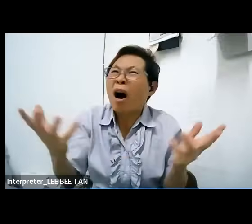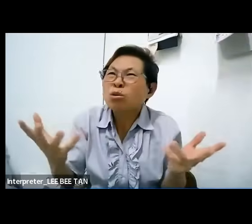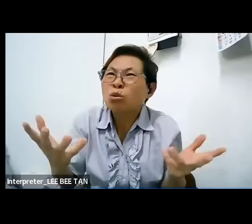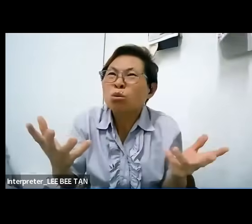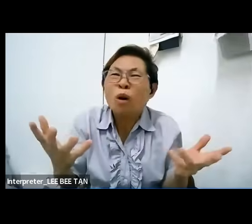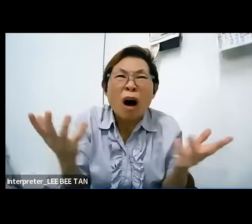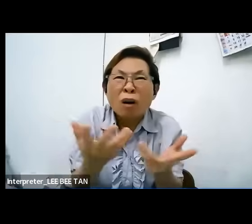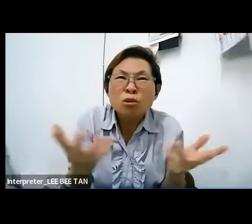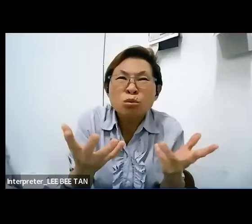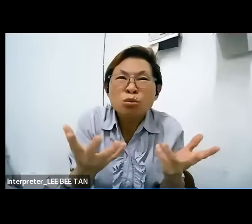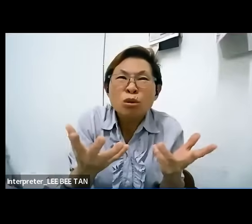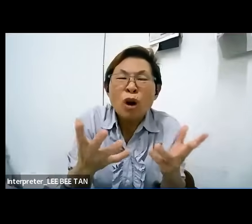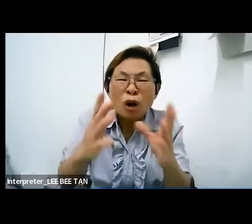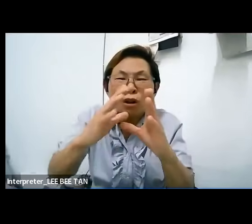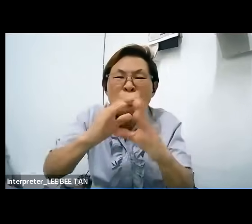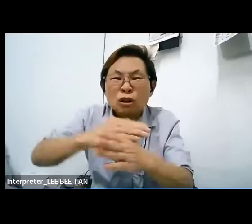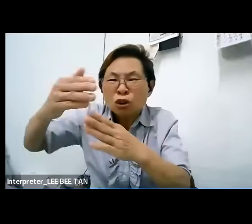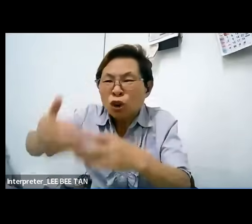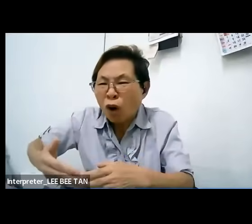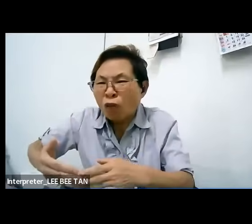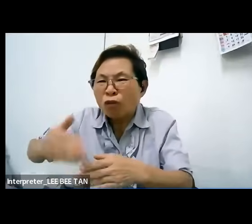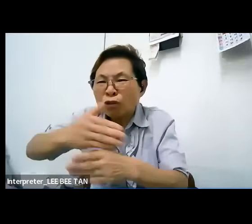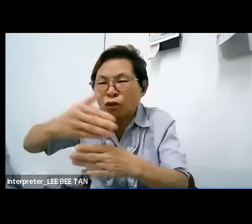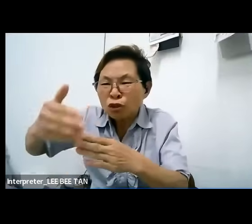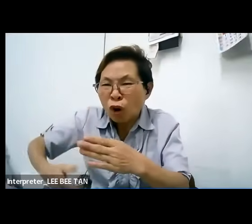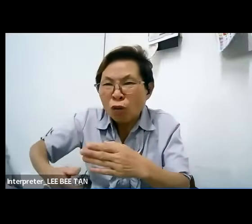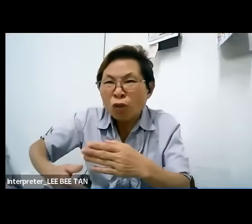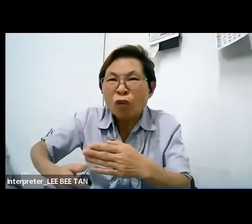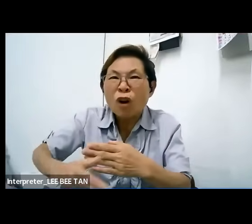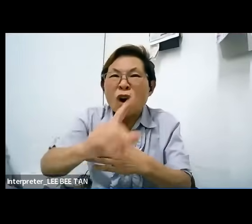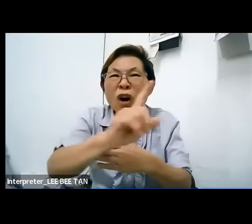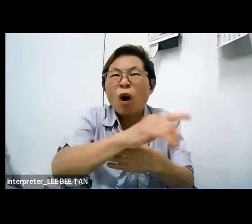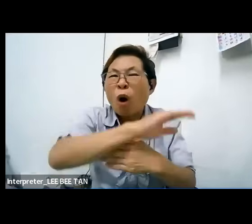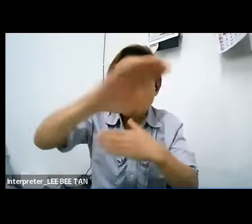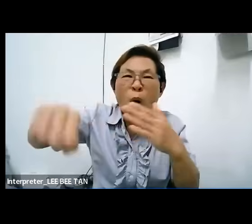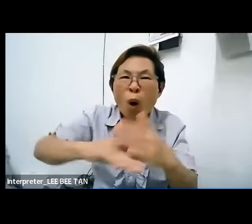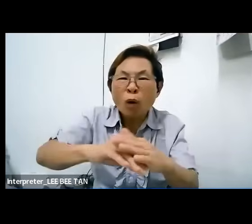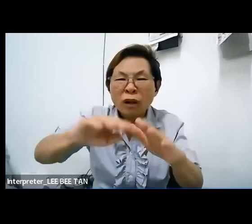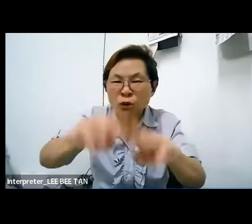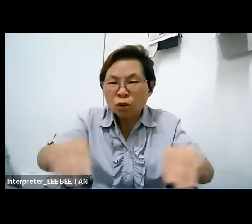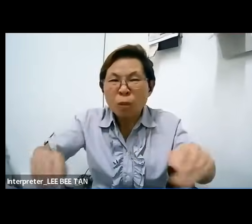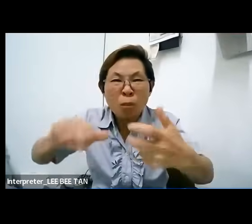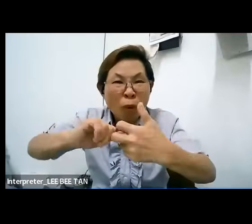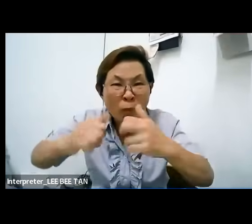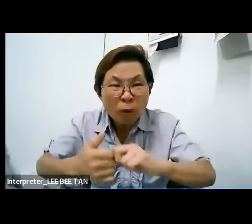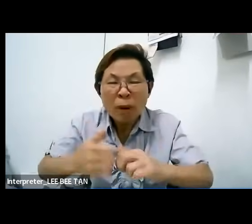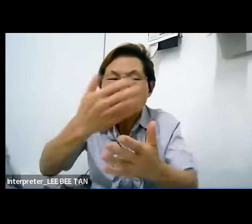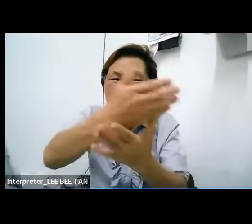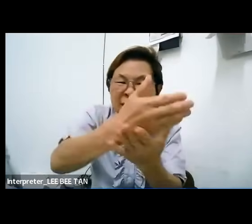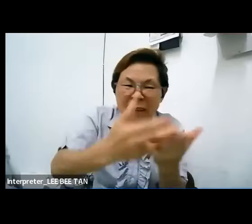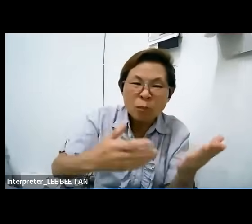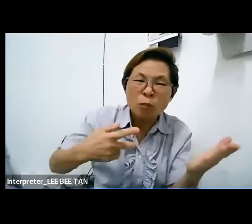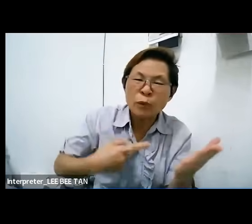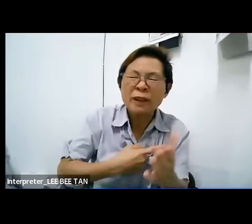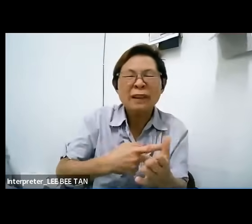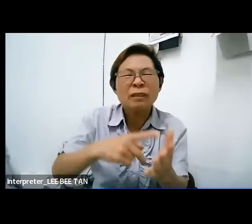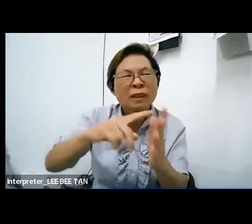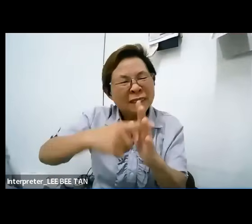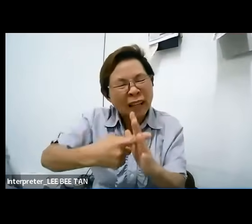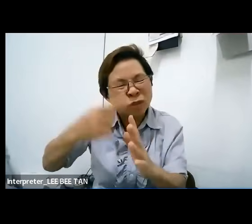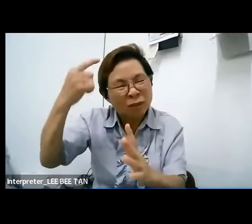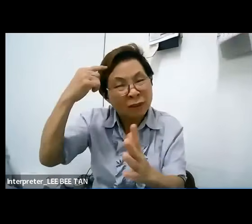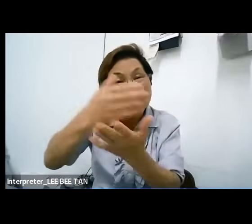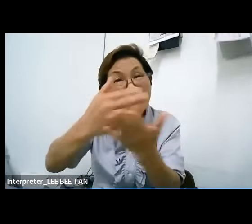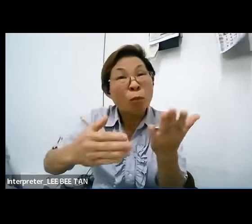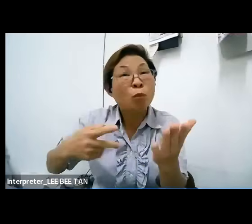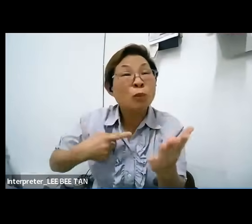adequately address their individual needs? So some of the things that we start to think about, which probably